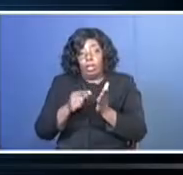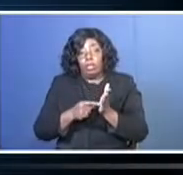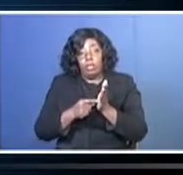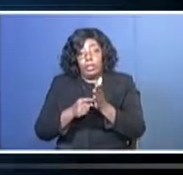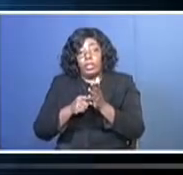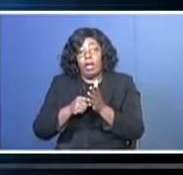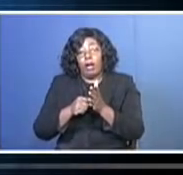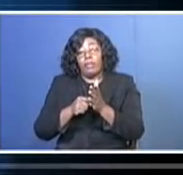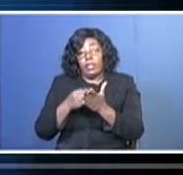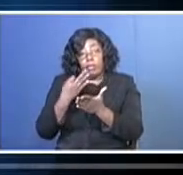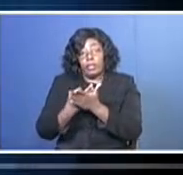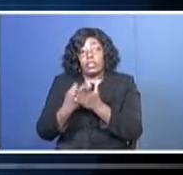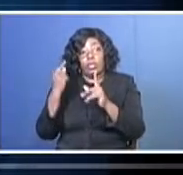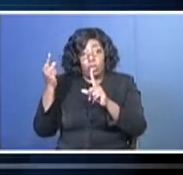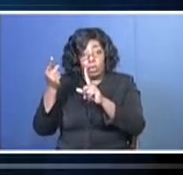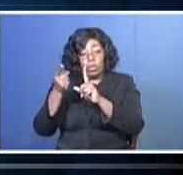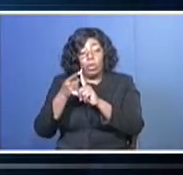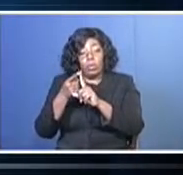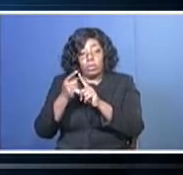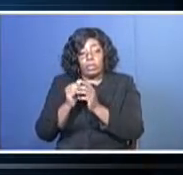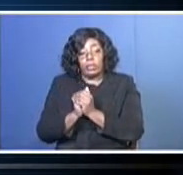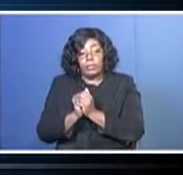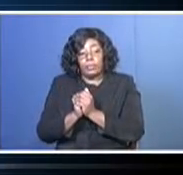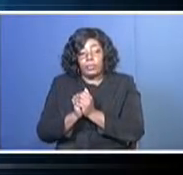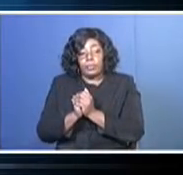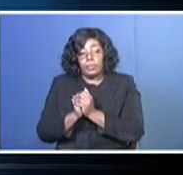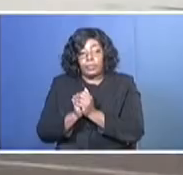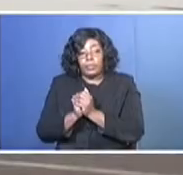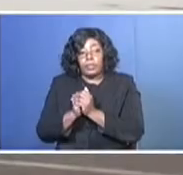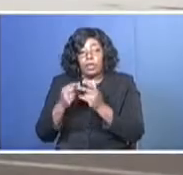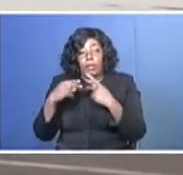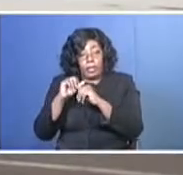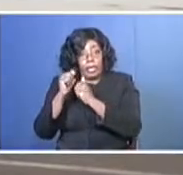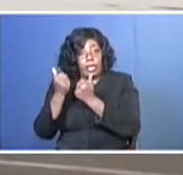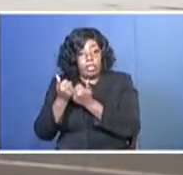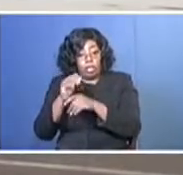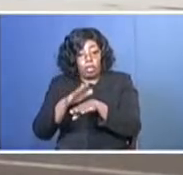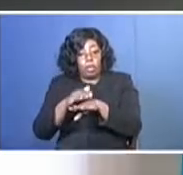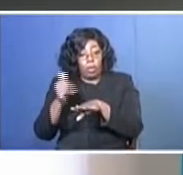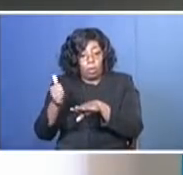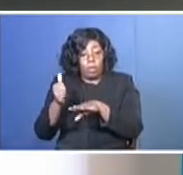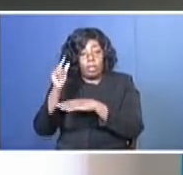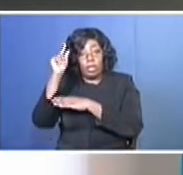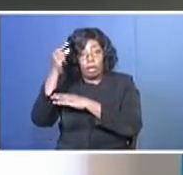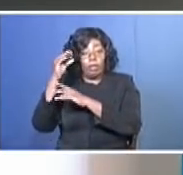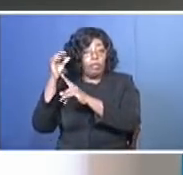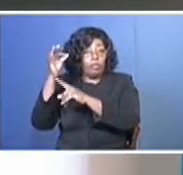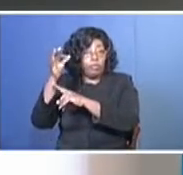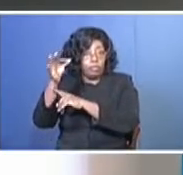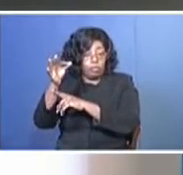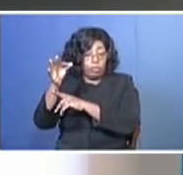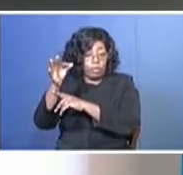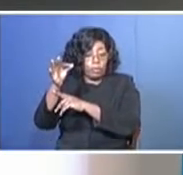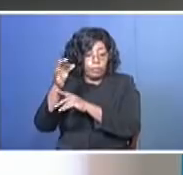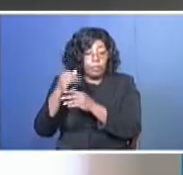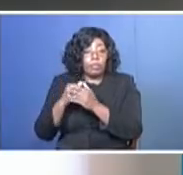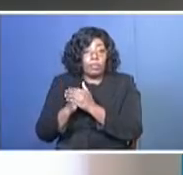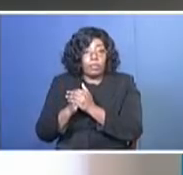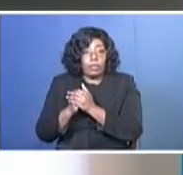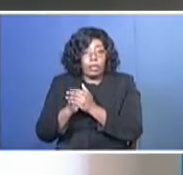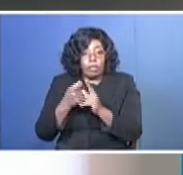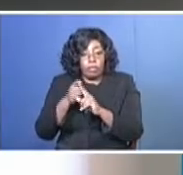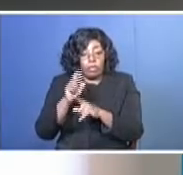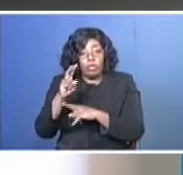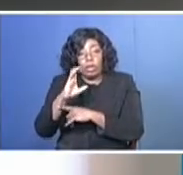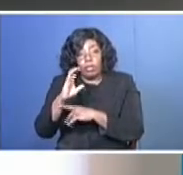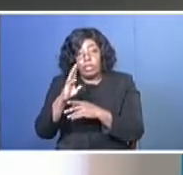goals, international ratings agency Moody's has called the government's forecasts, including a $200 million yield from